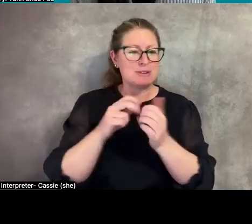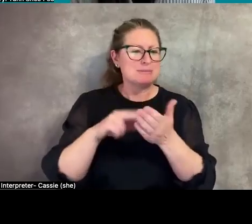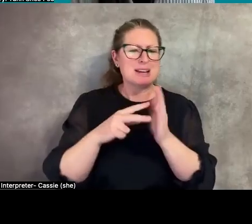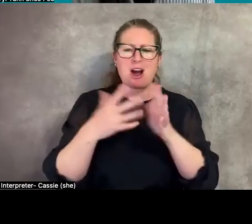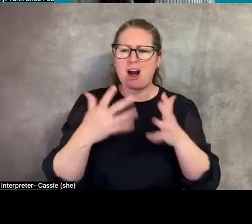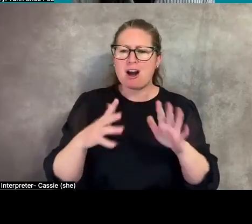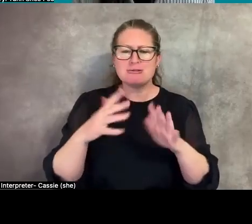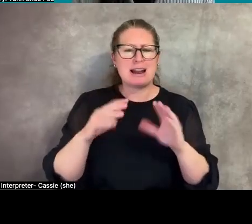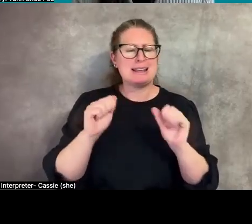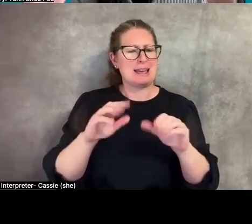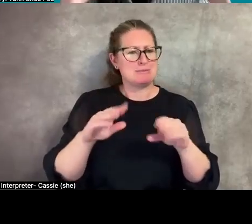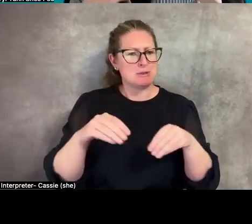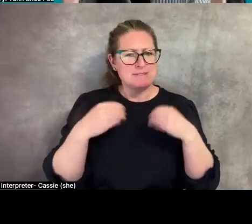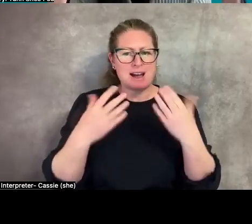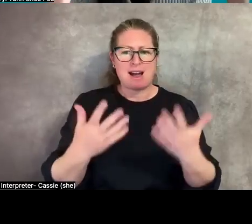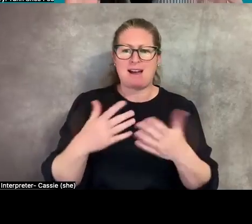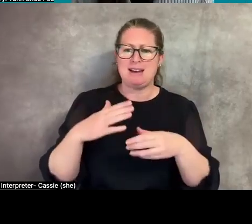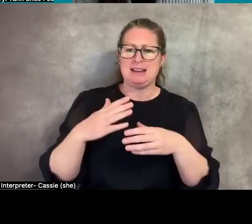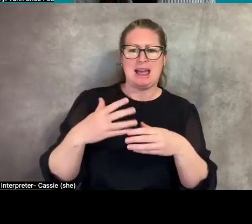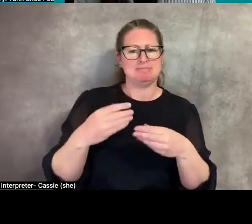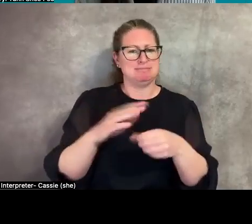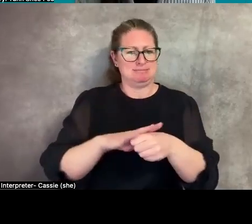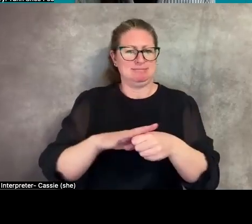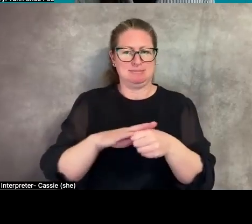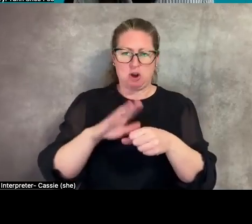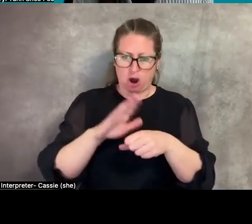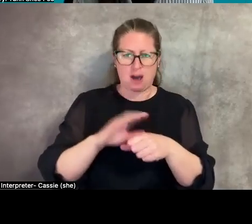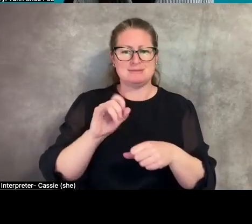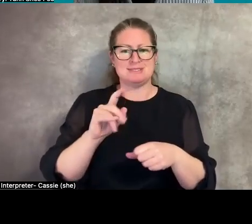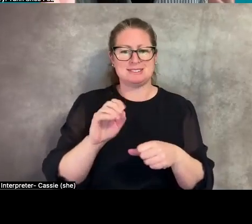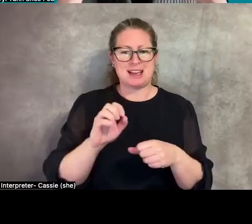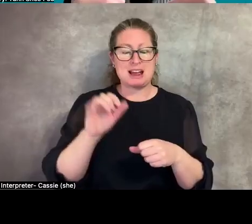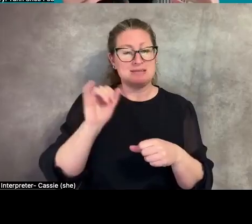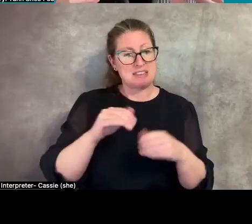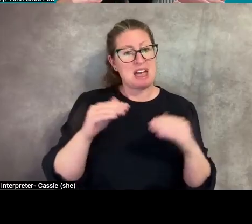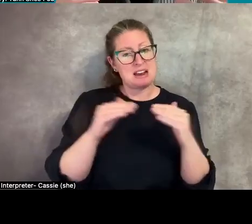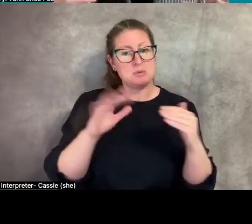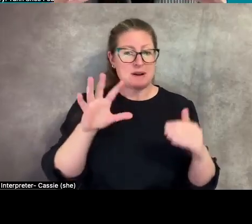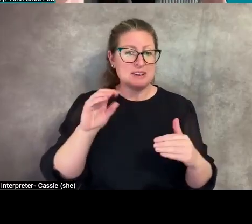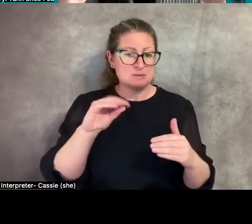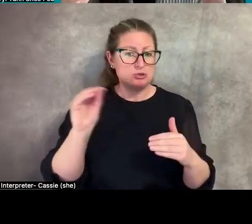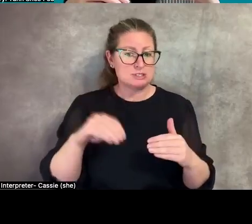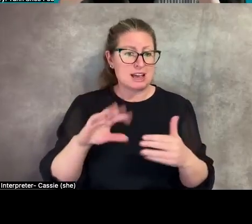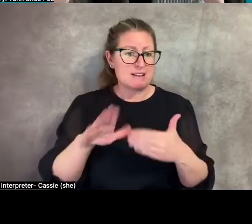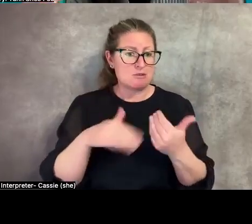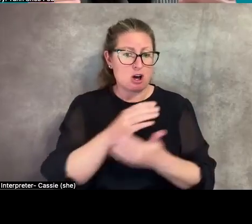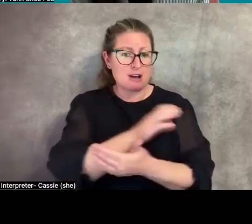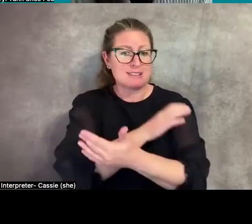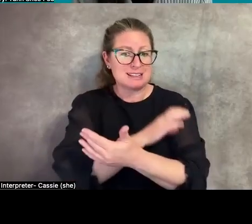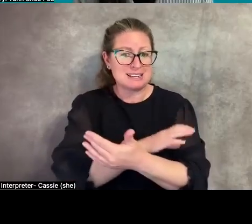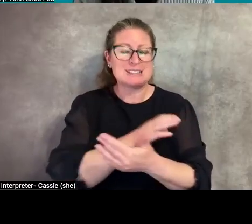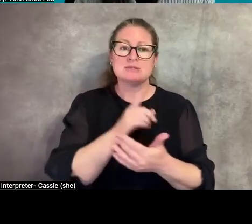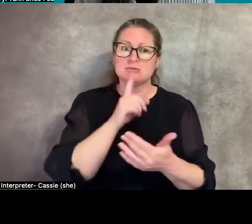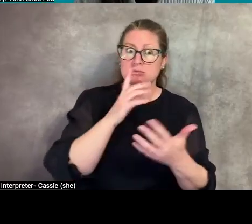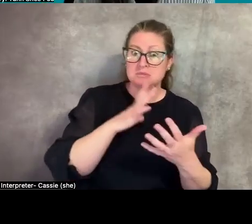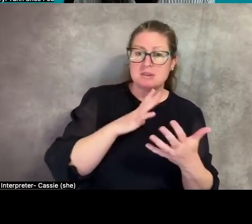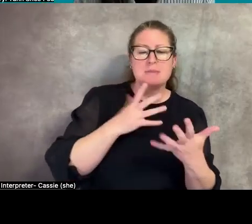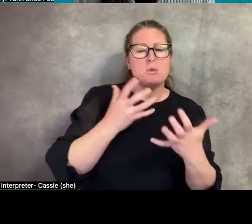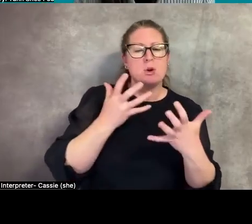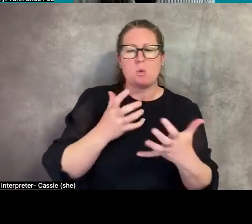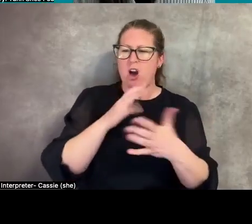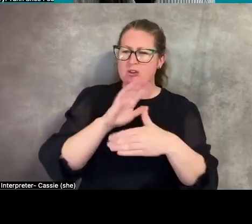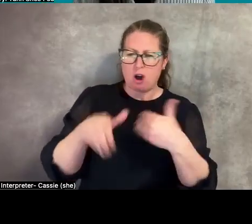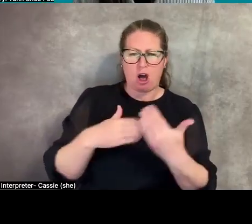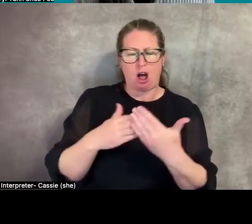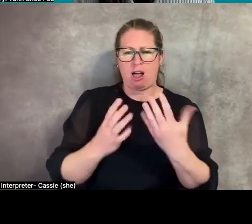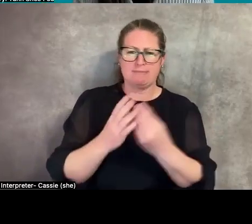provide on-site administration, and that's about 50% of the clinics. And our aspiration is for every CBHC to reach that